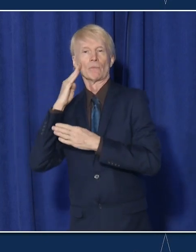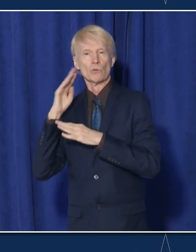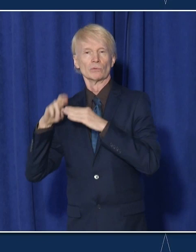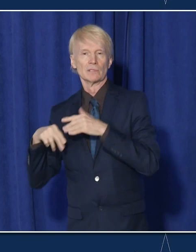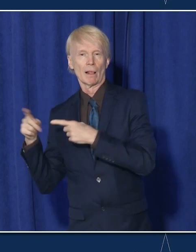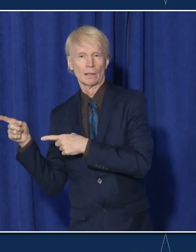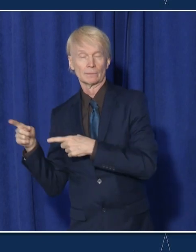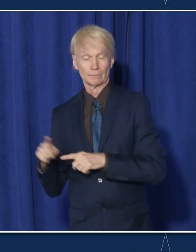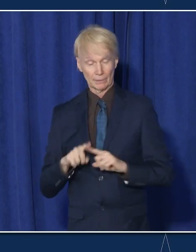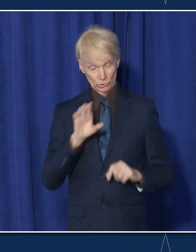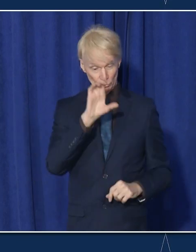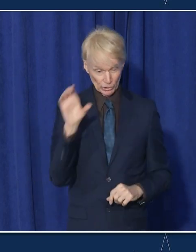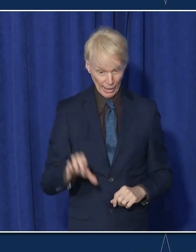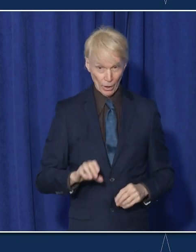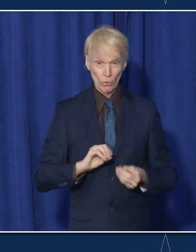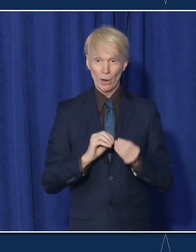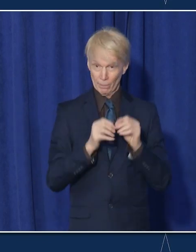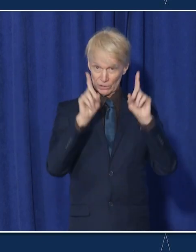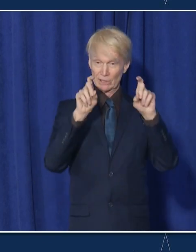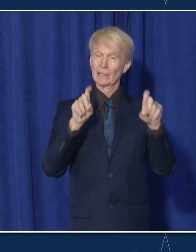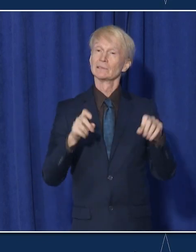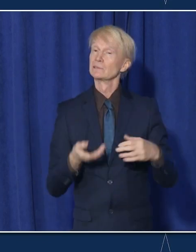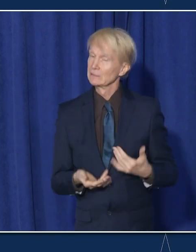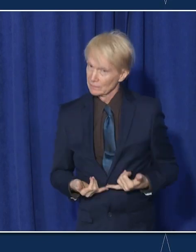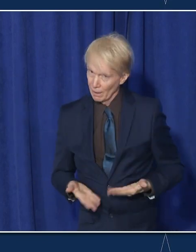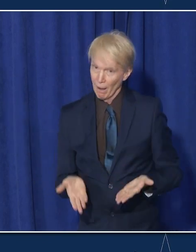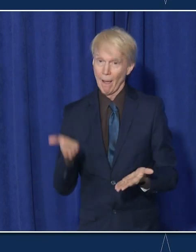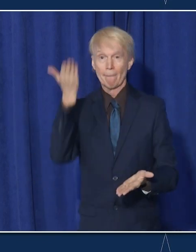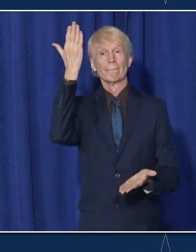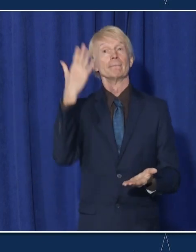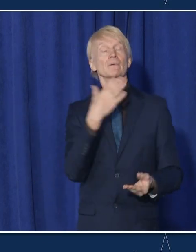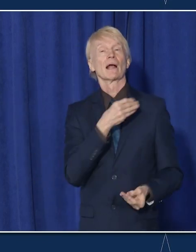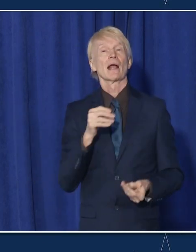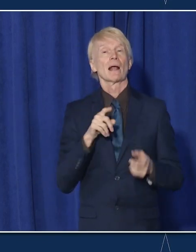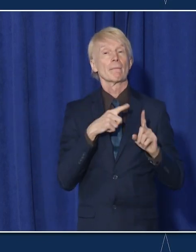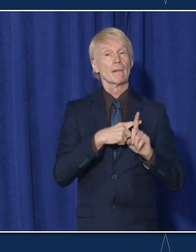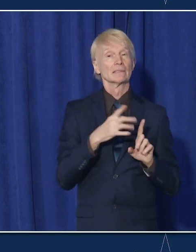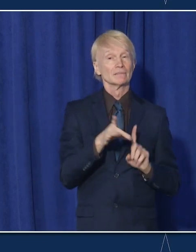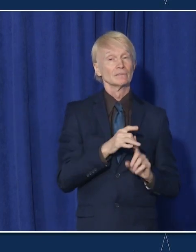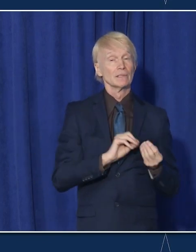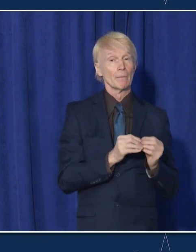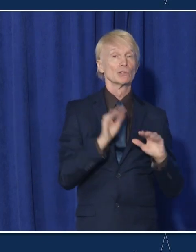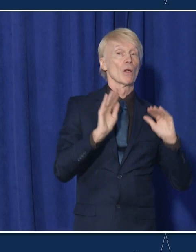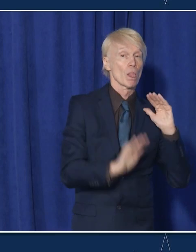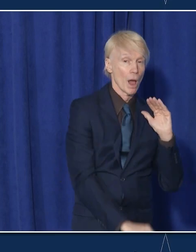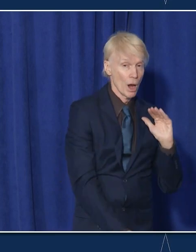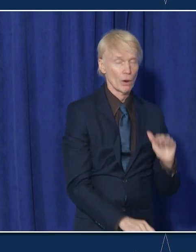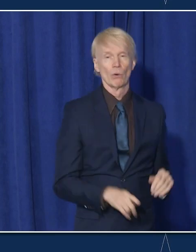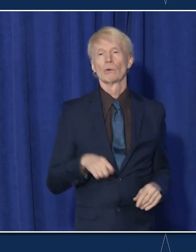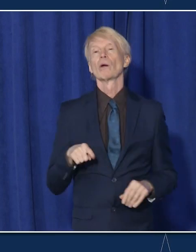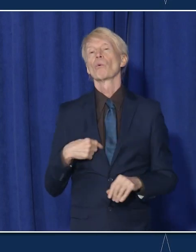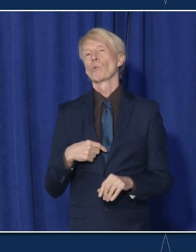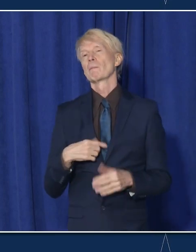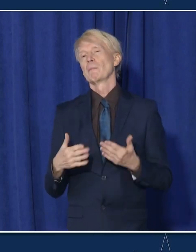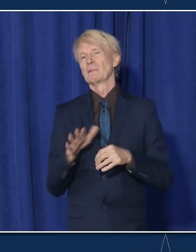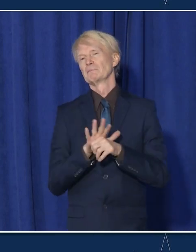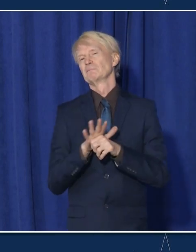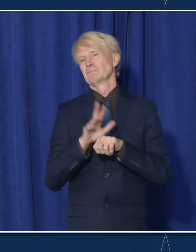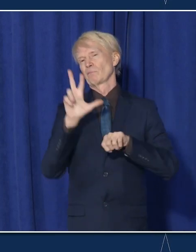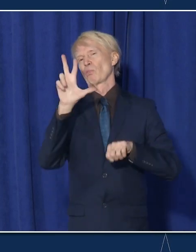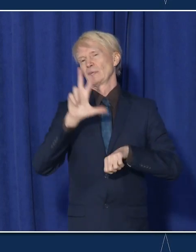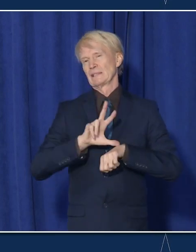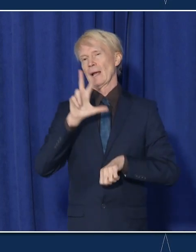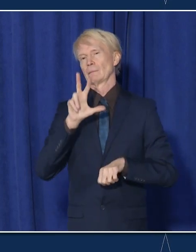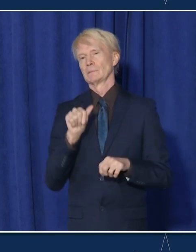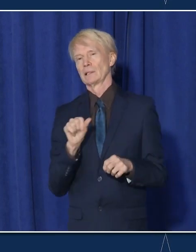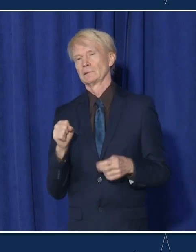Illinois, where our testing numbers remain very high and our positivity remains very low, I would estimate we're more at the 3 times mark. And I want folks